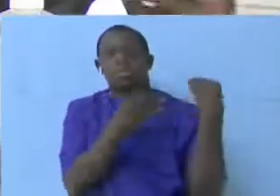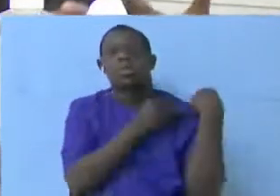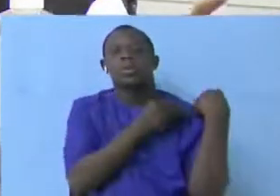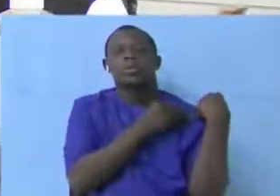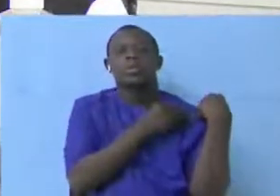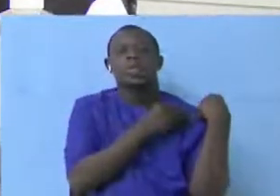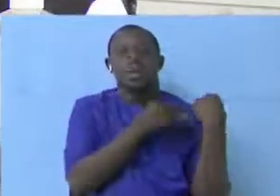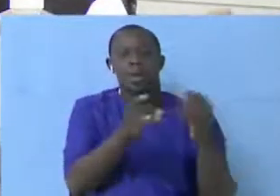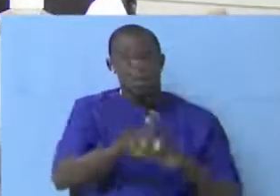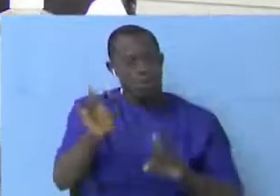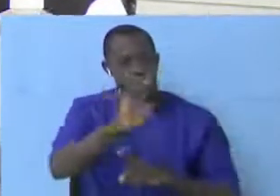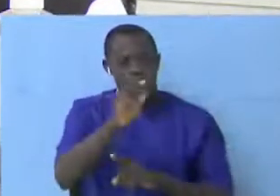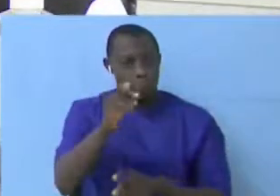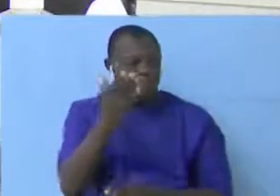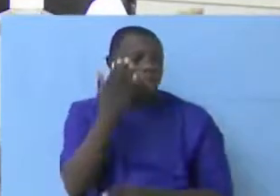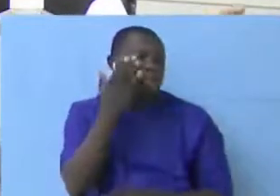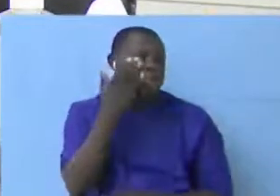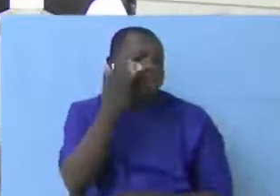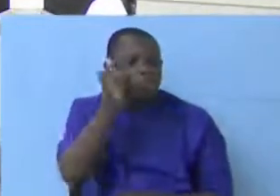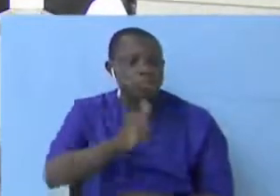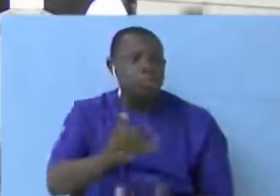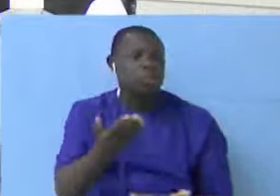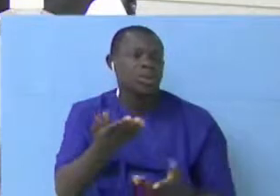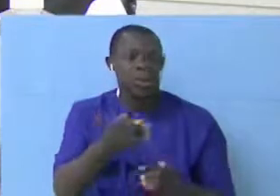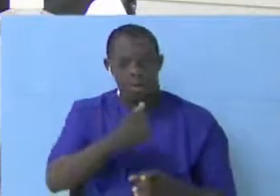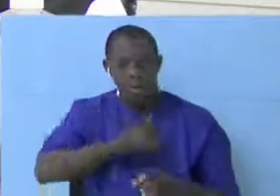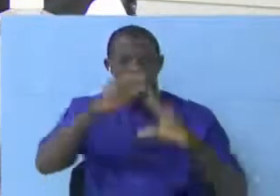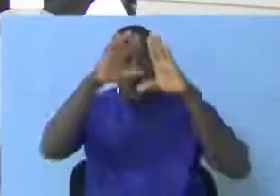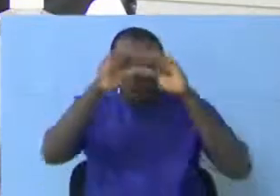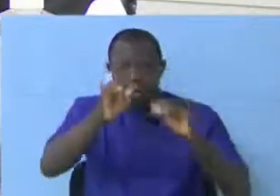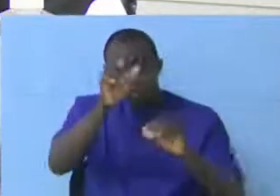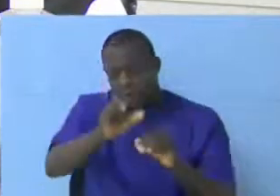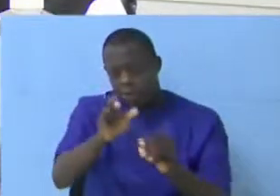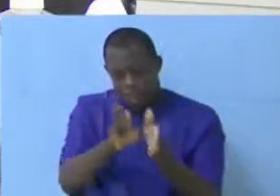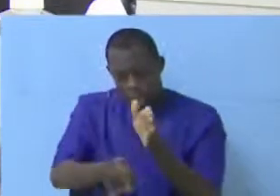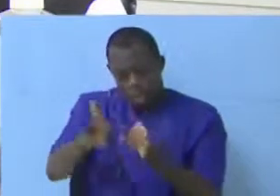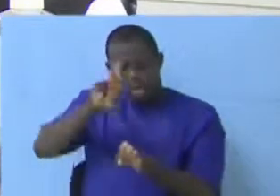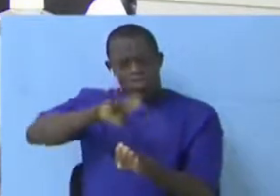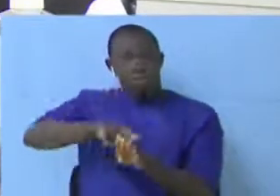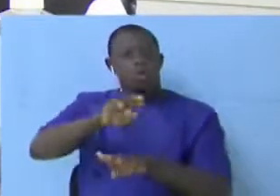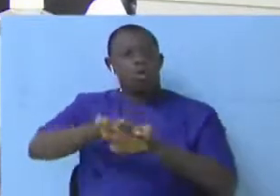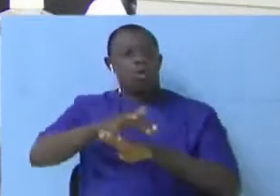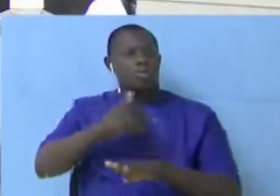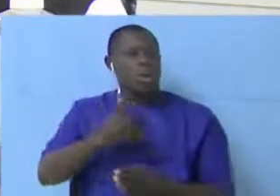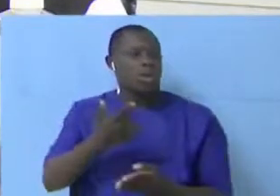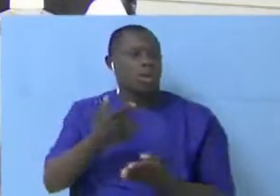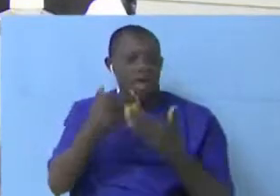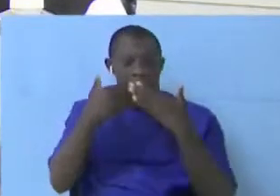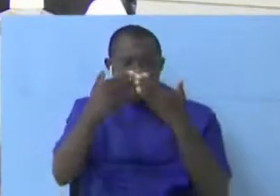So that's what I'm used to. My officers, they report to me, they tell me what they're doing. Anything